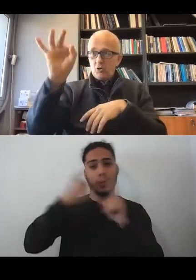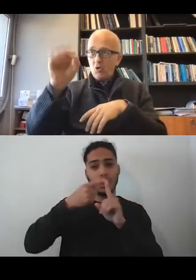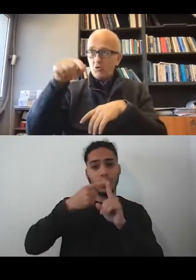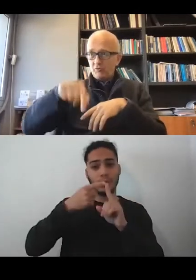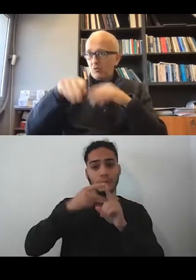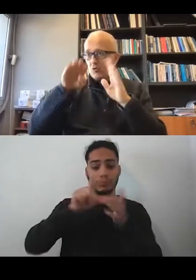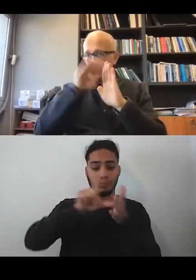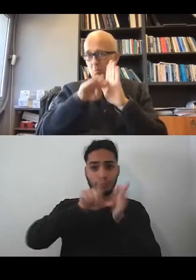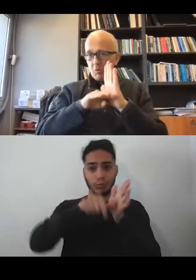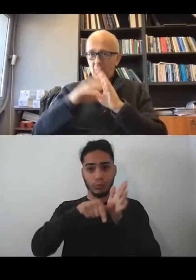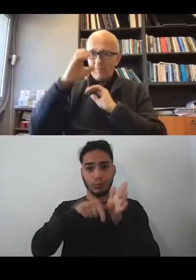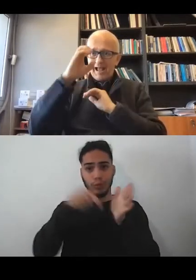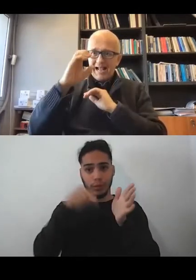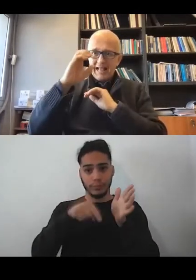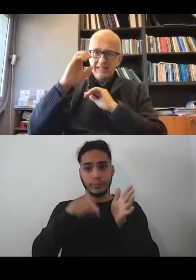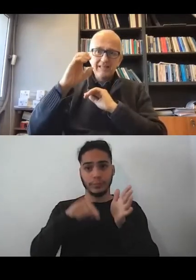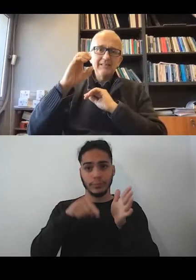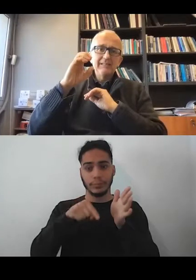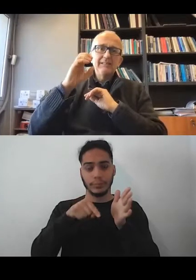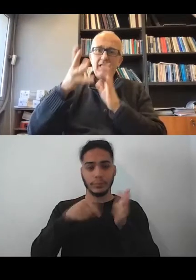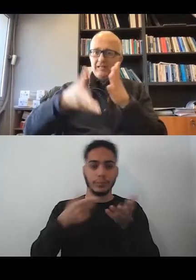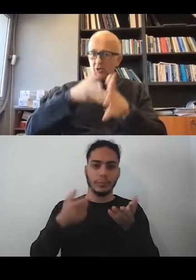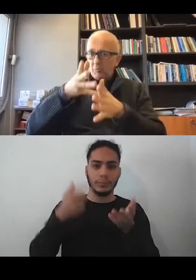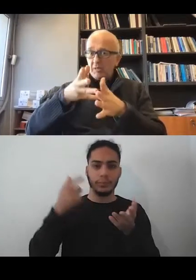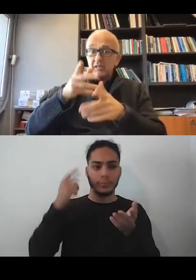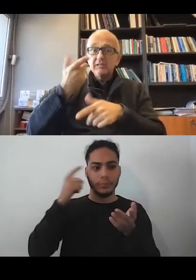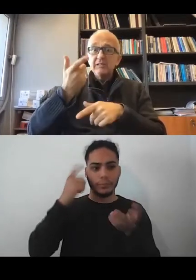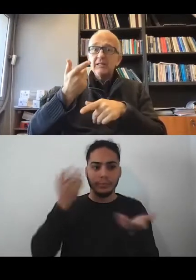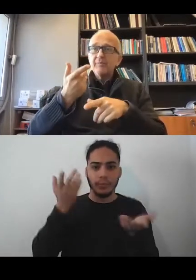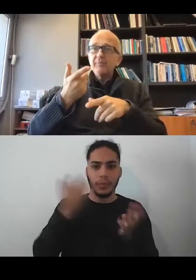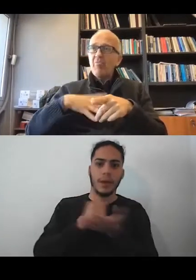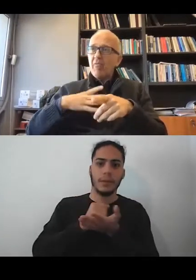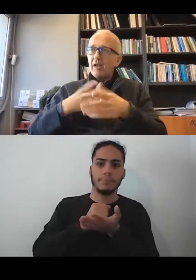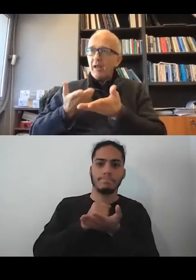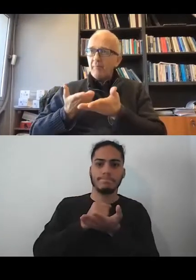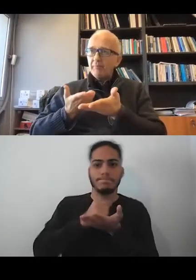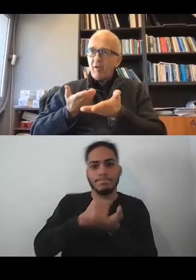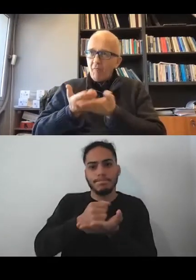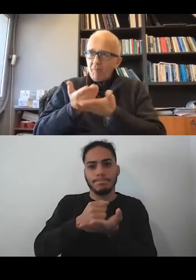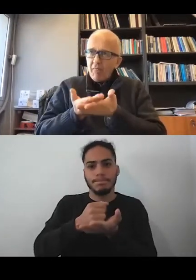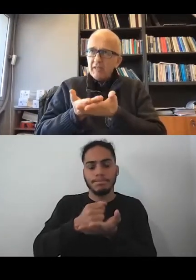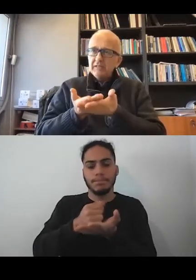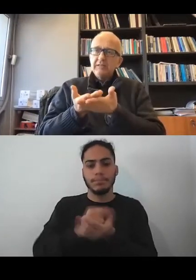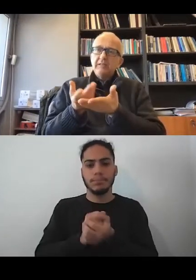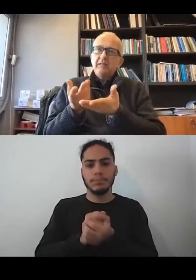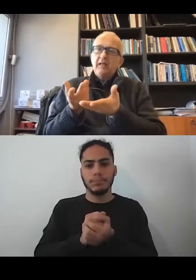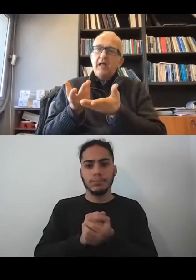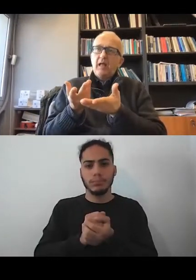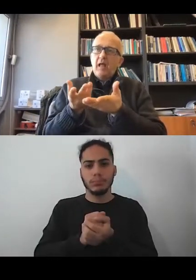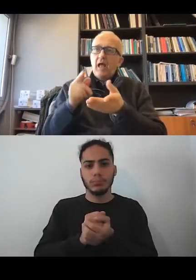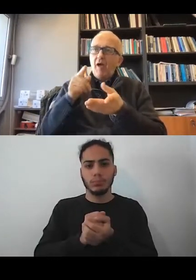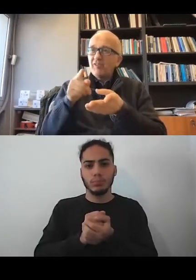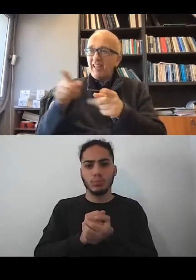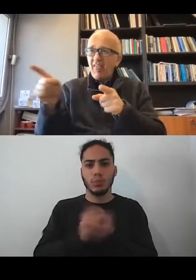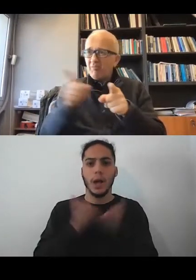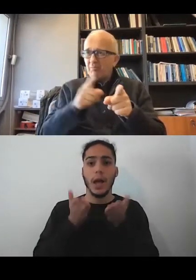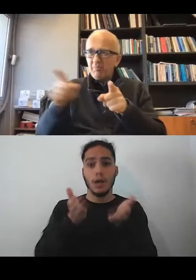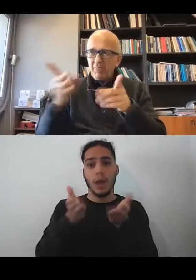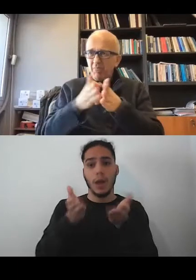CATSL project is to contribute towards narrowing this